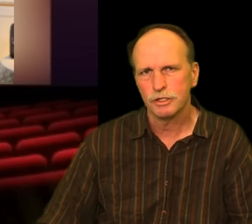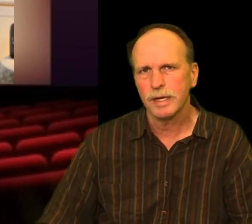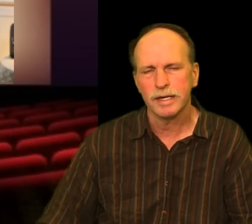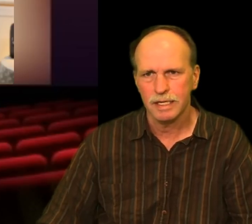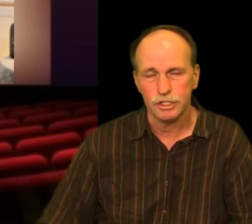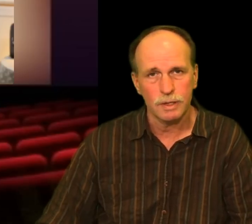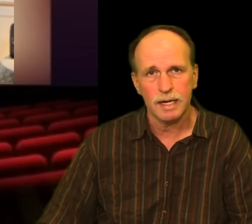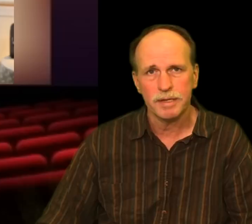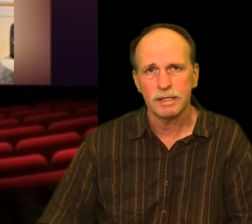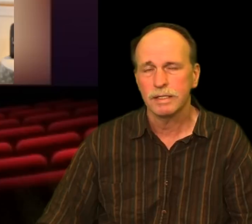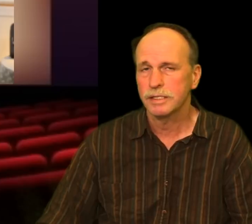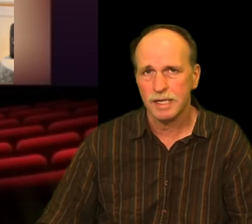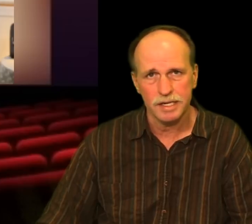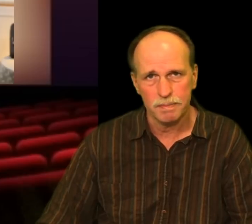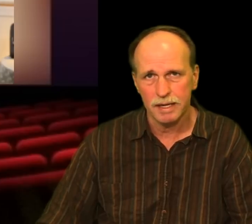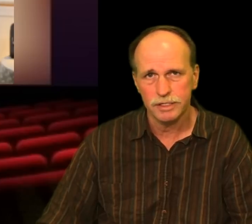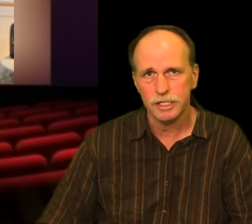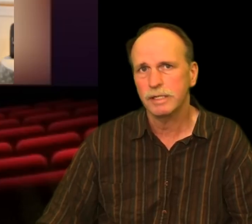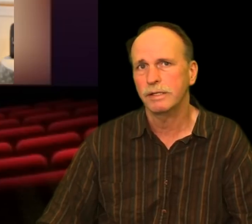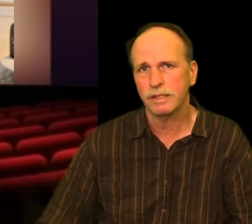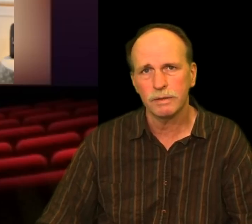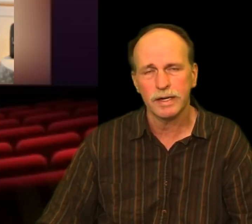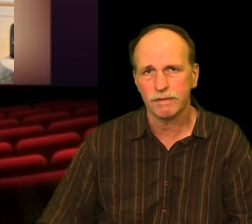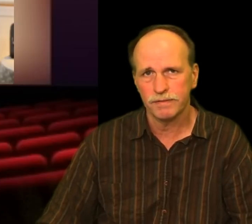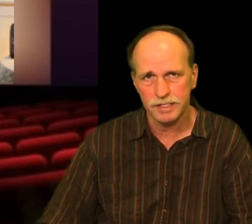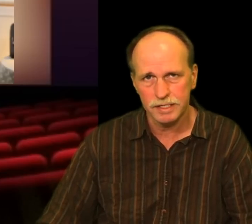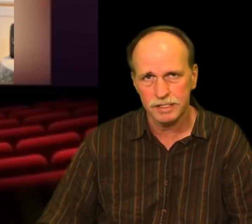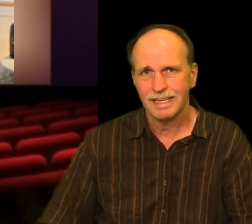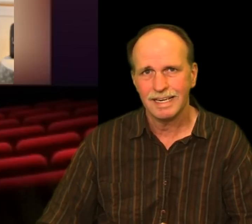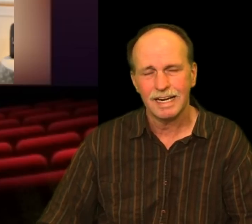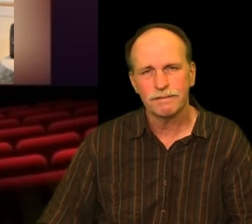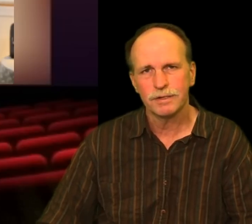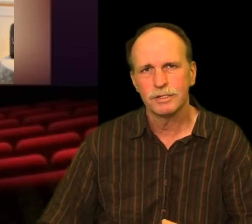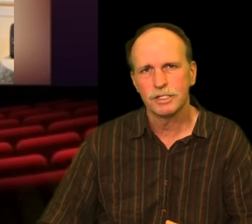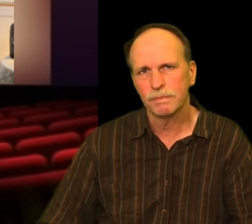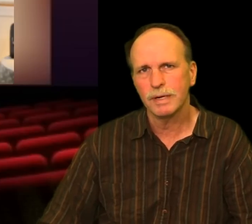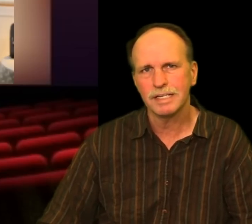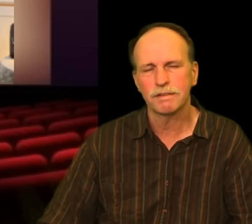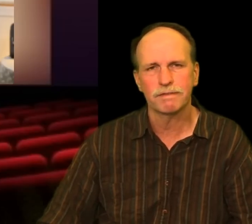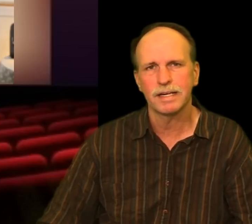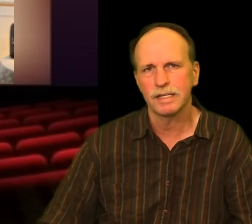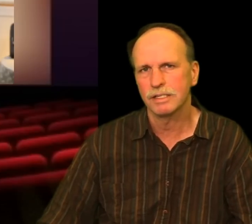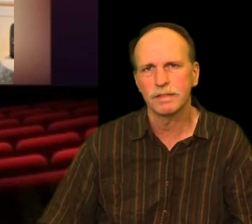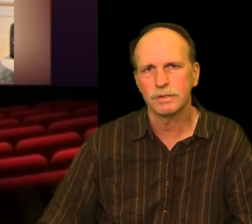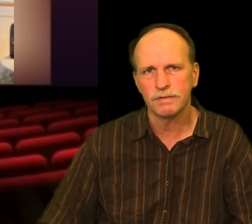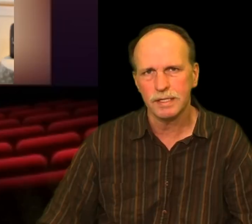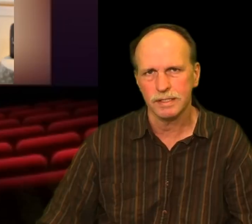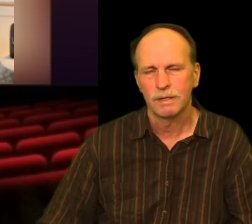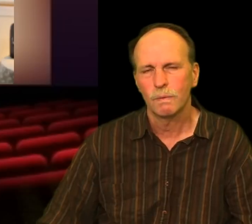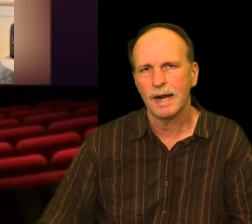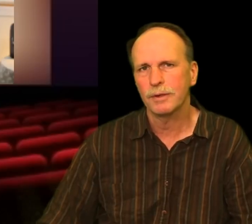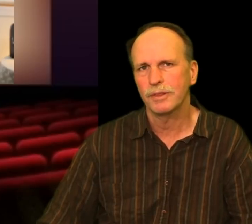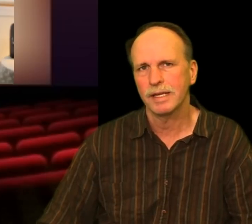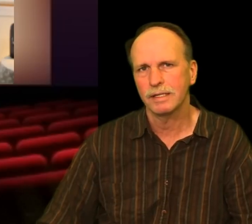to discredit astronomy, seismology, theoretic physics, in an effort to suppress the findings of those